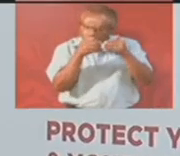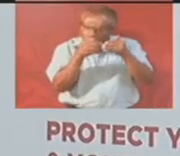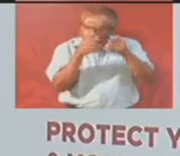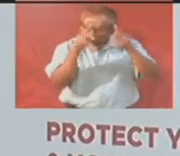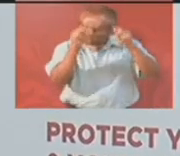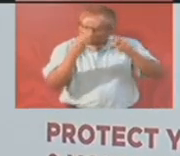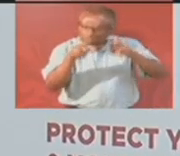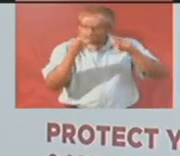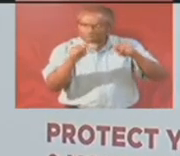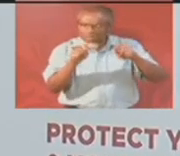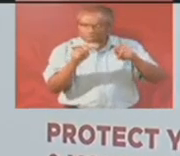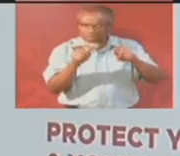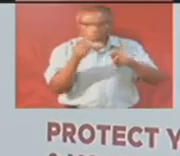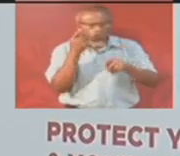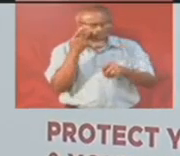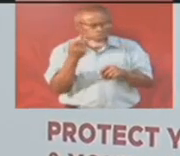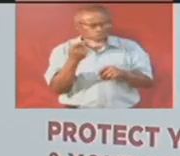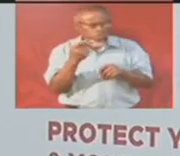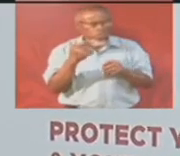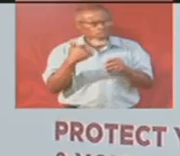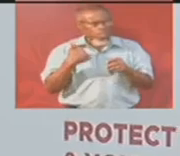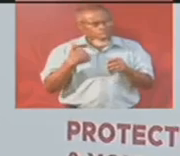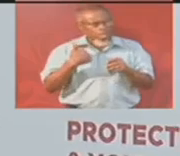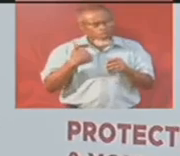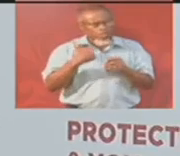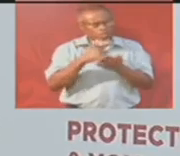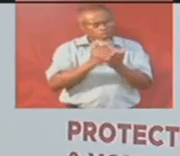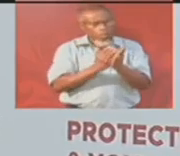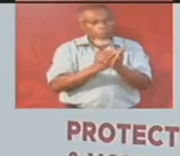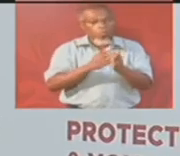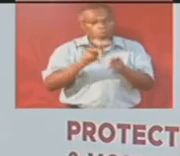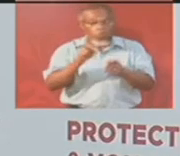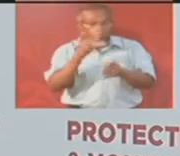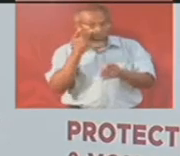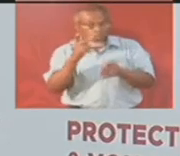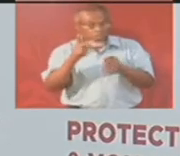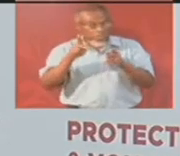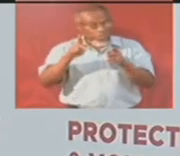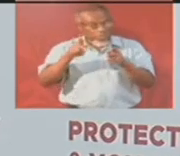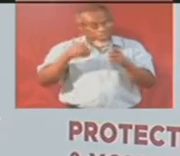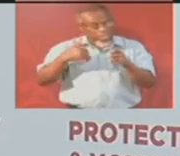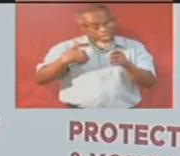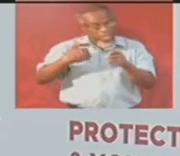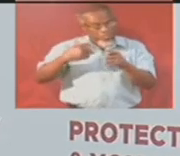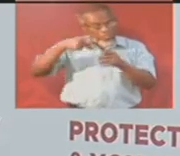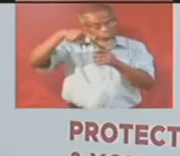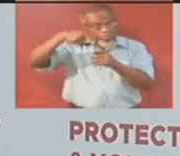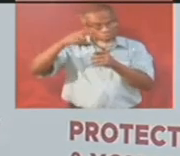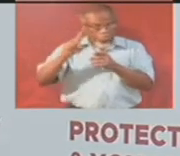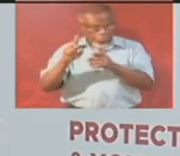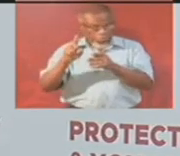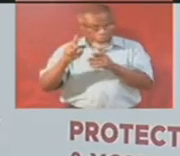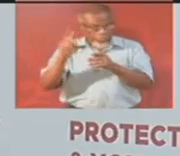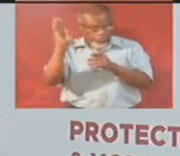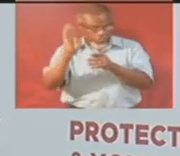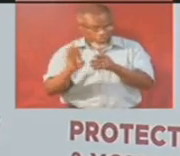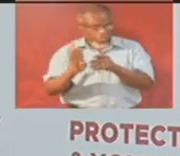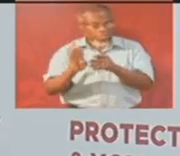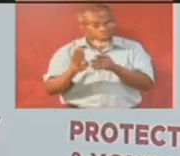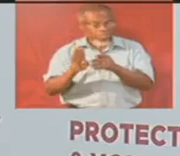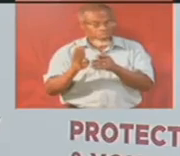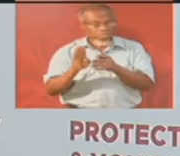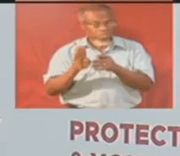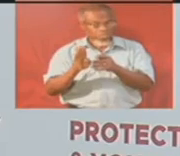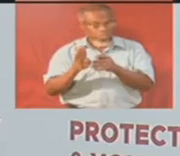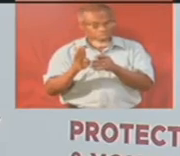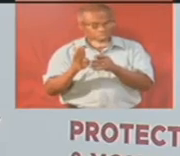couple cases of similar where you have the primary contact, the person being P1, meaning Brazilian variant, and a known primary